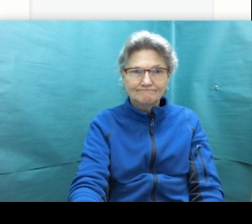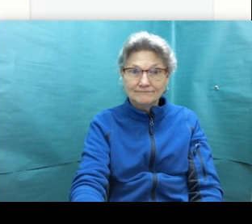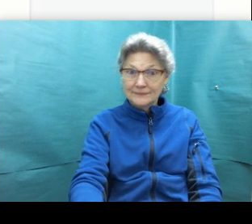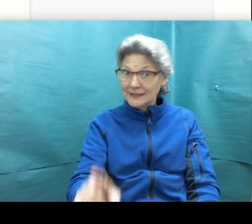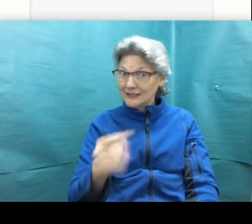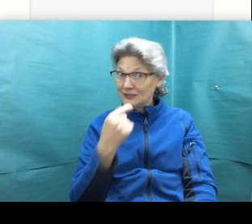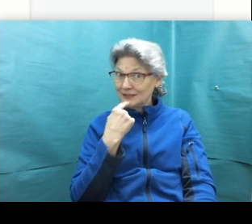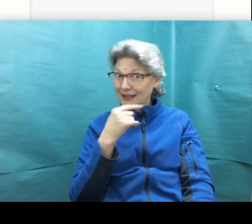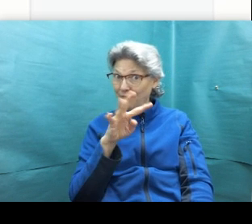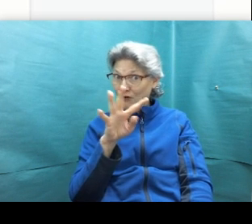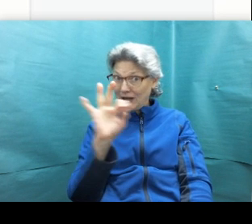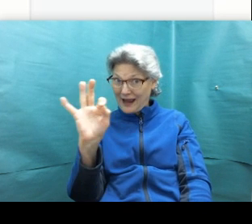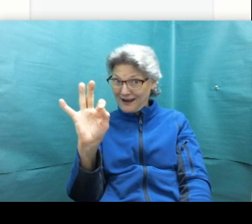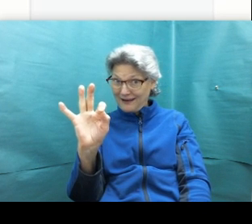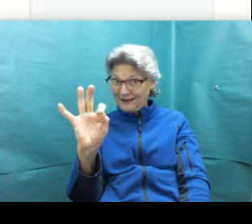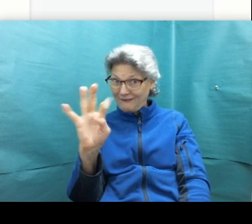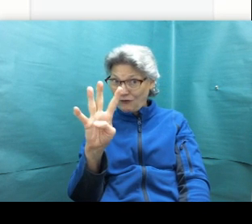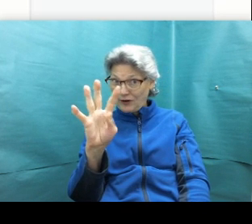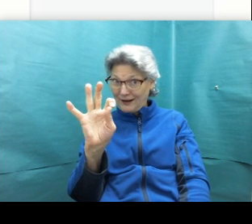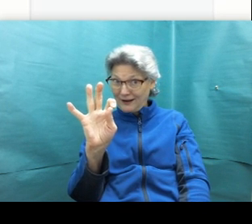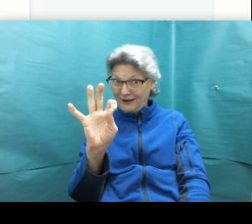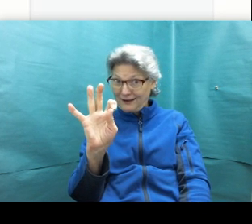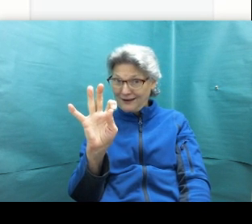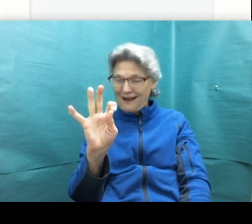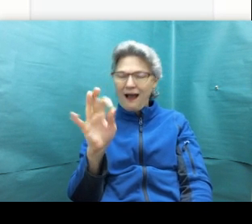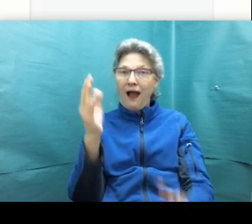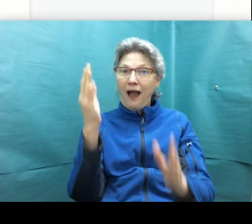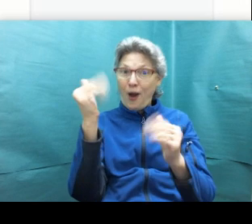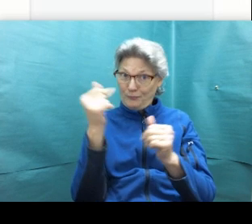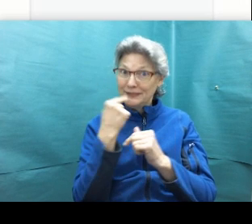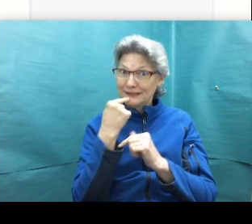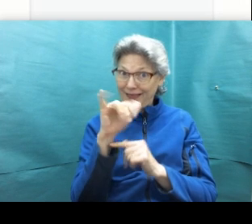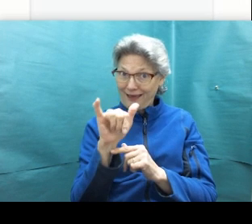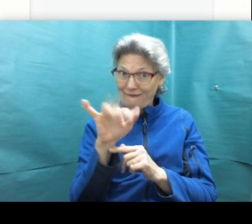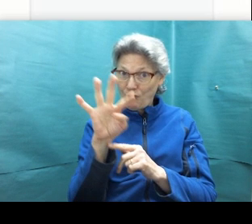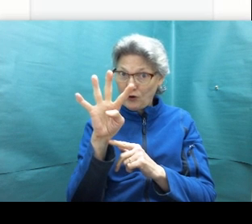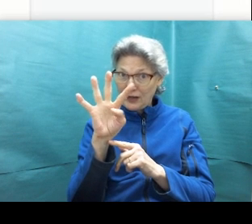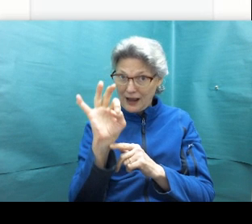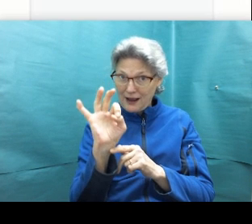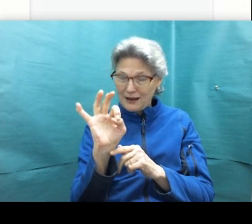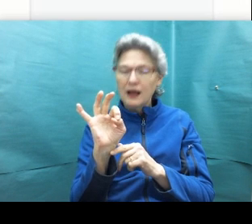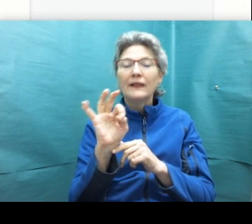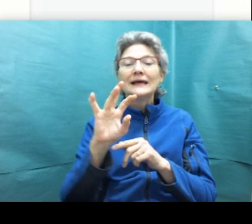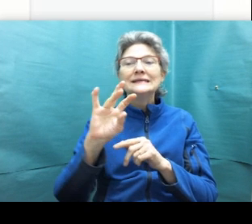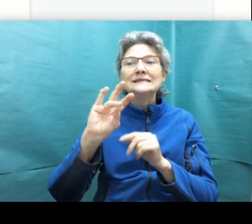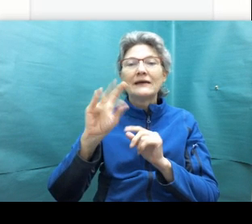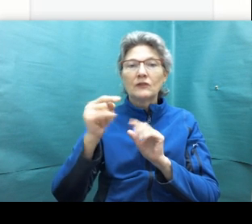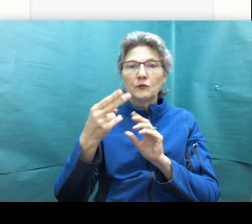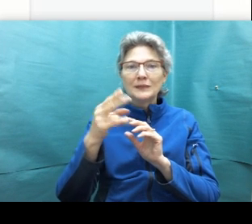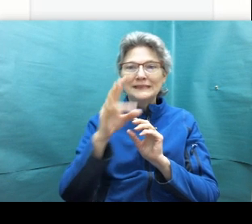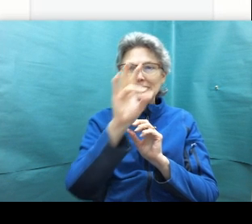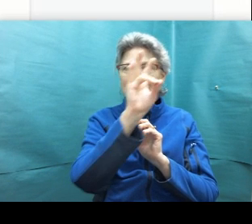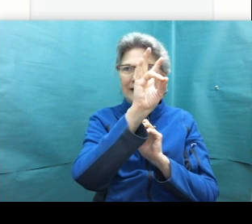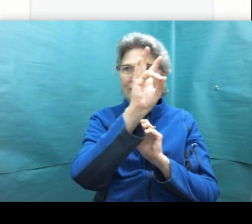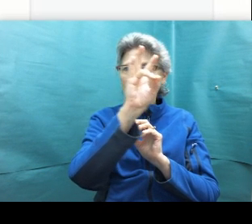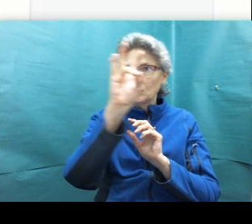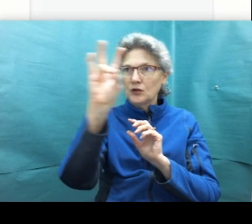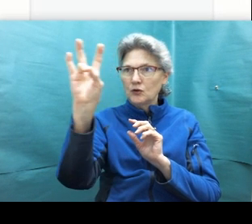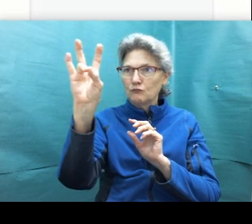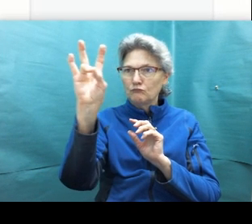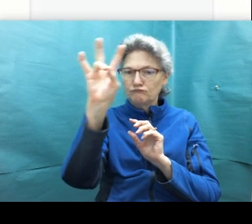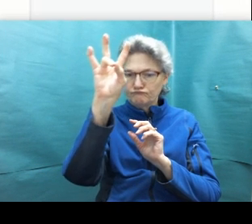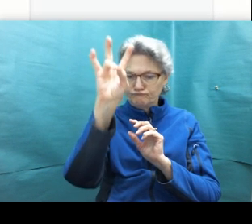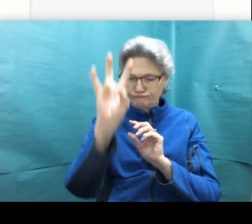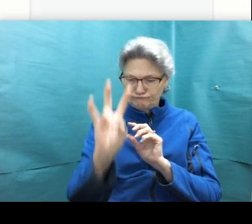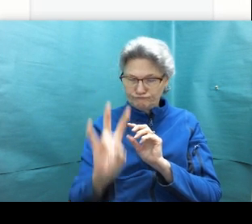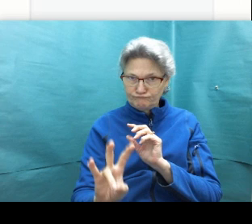Did you say 49? I hope so, right? Because our 7th figure would be 7 rows and 7